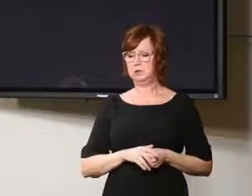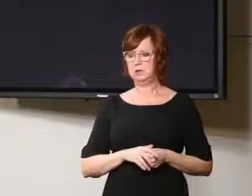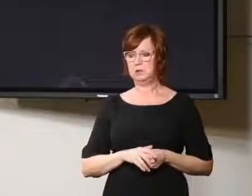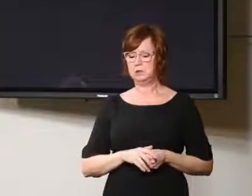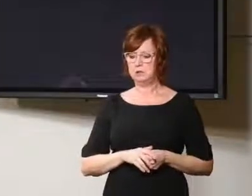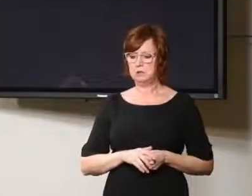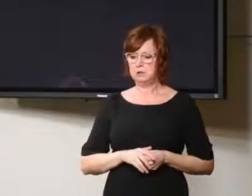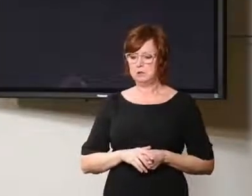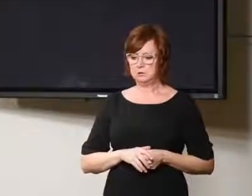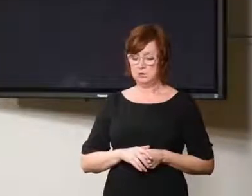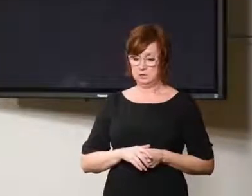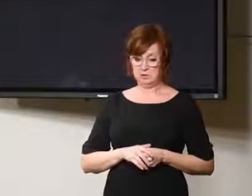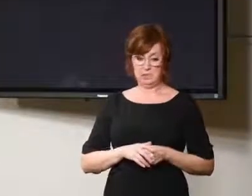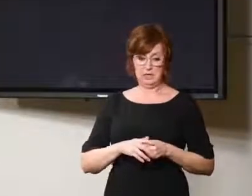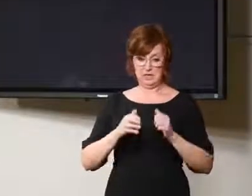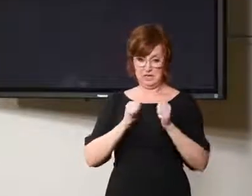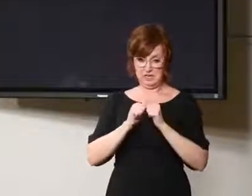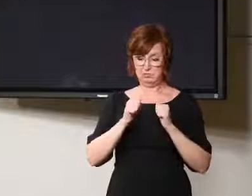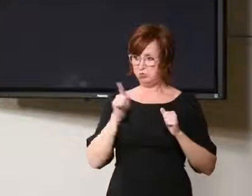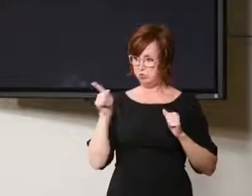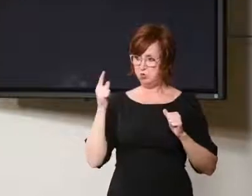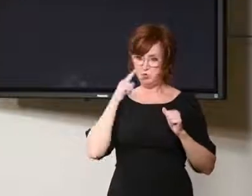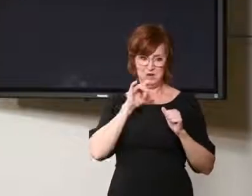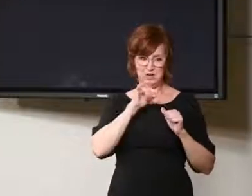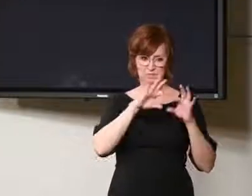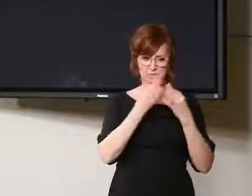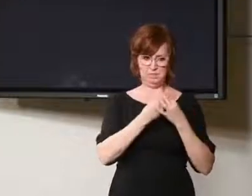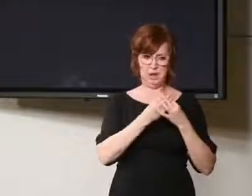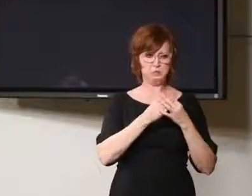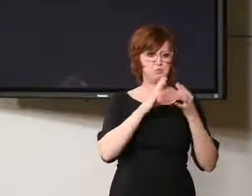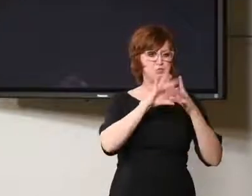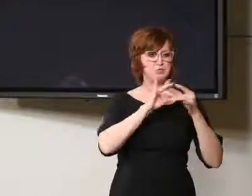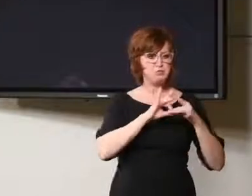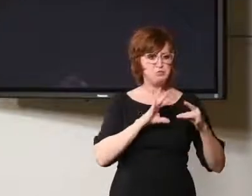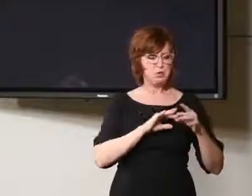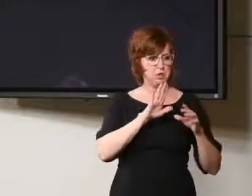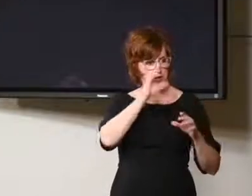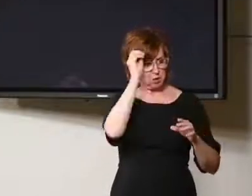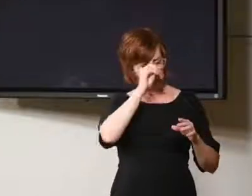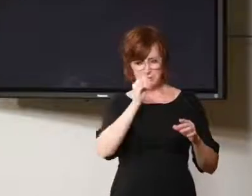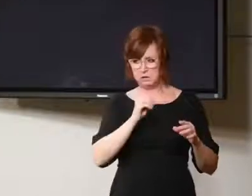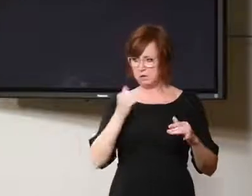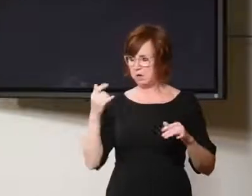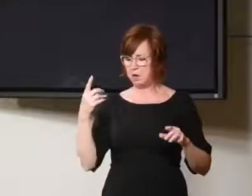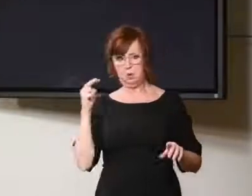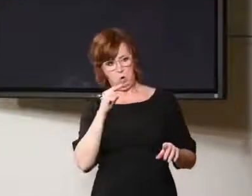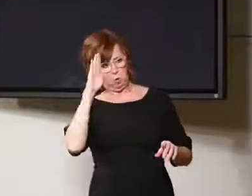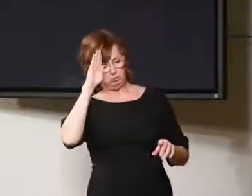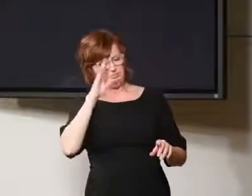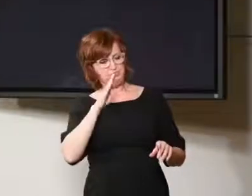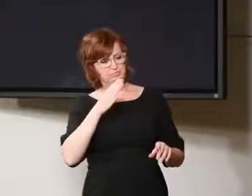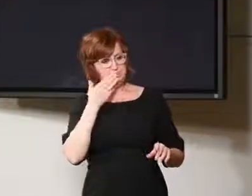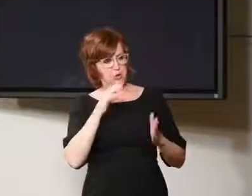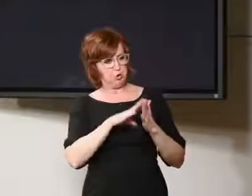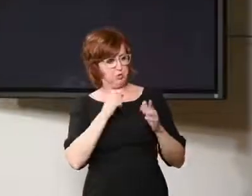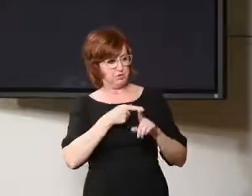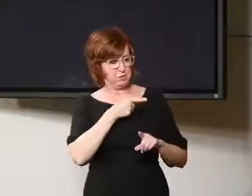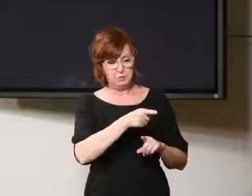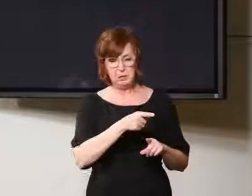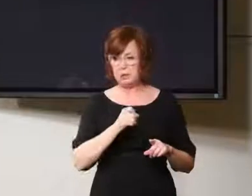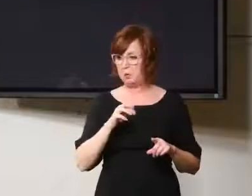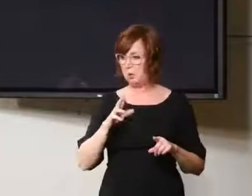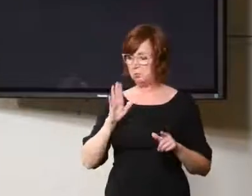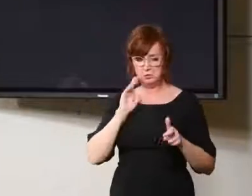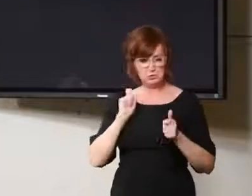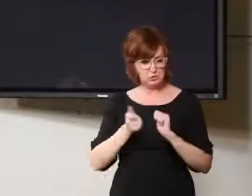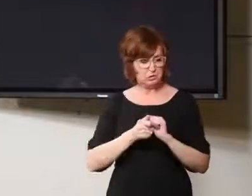you reconsidering your stance on reporting where the virus has been found? If not, reporting the